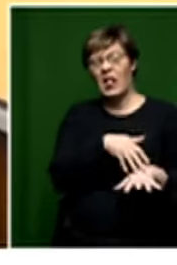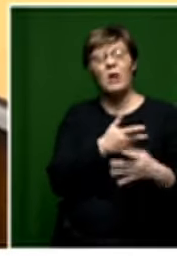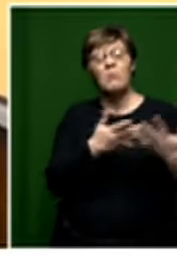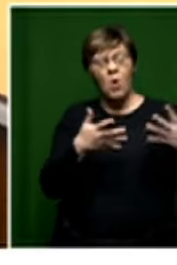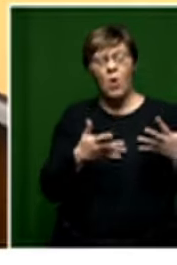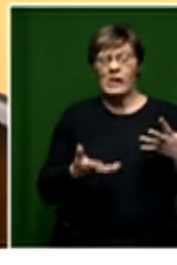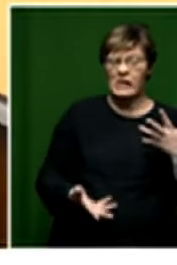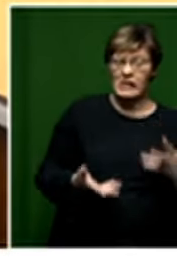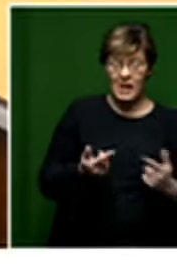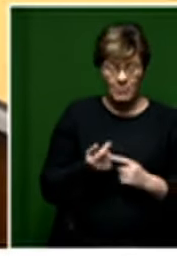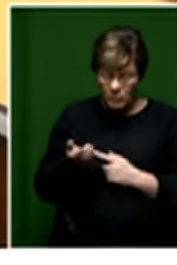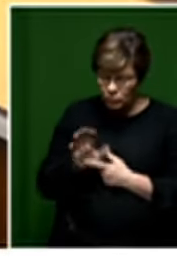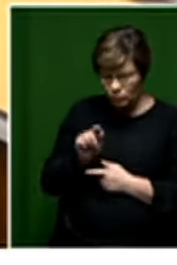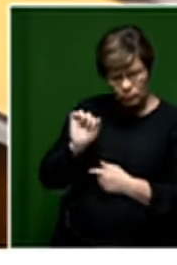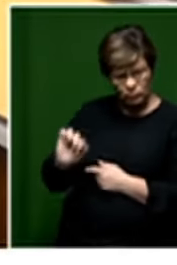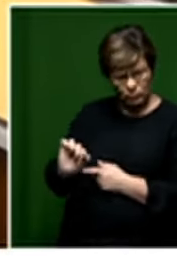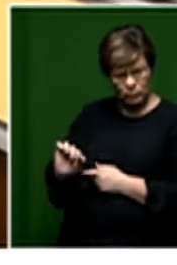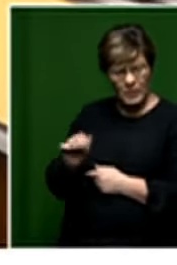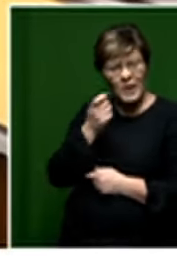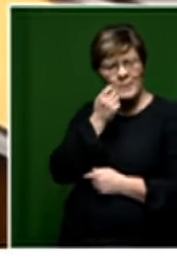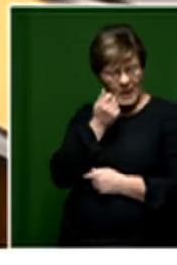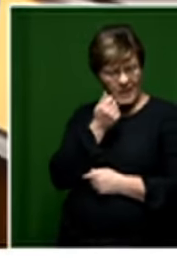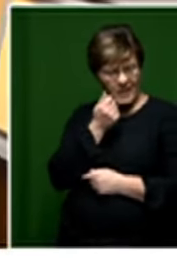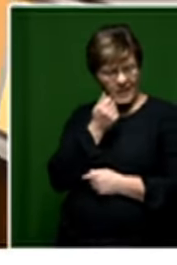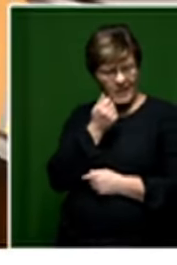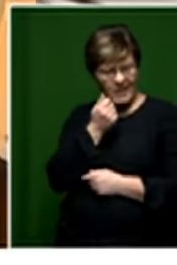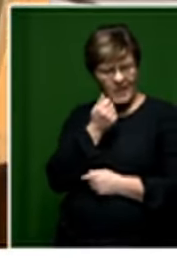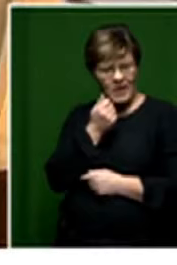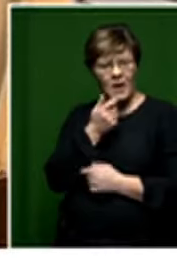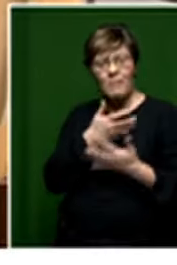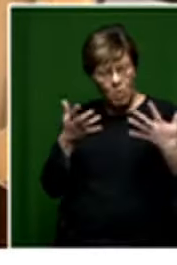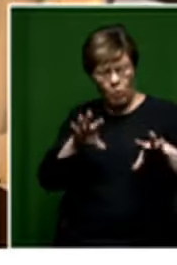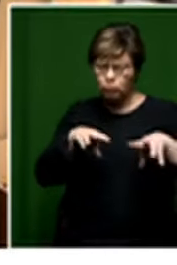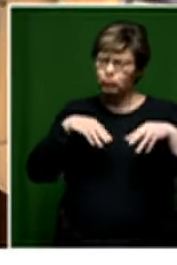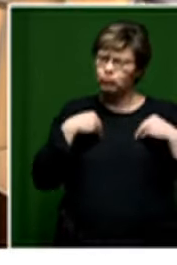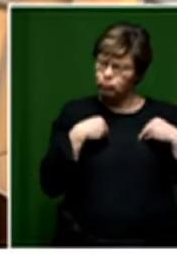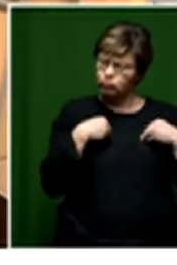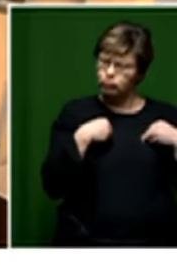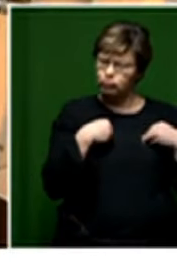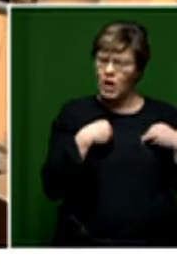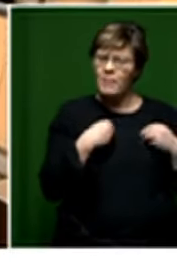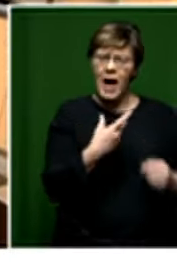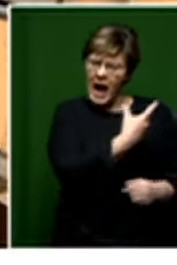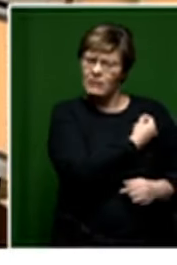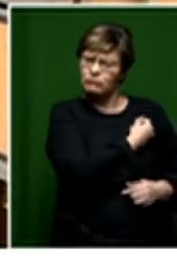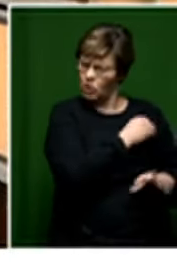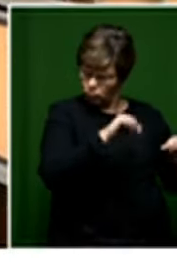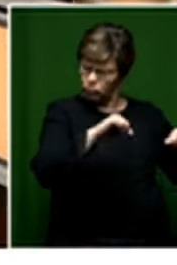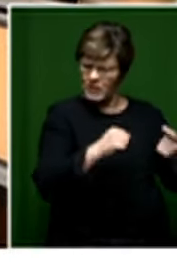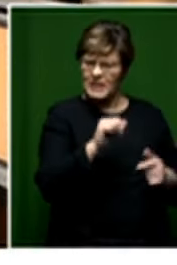But your survey shows that men, while being slightly more accepting than women